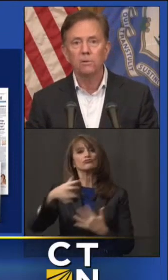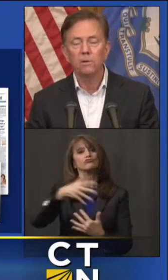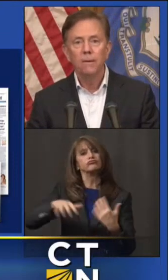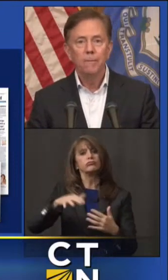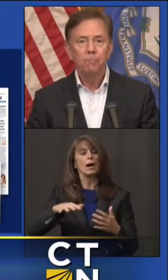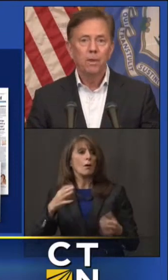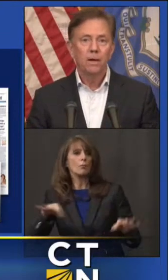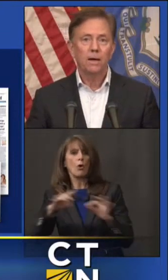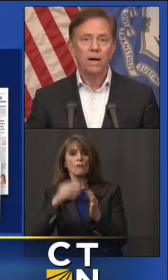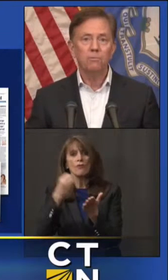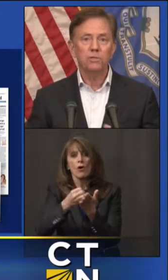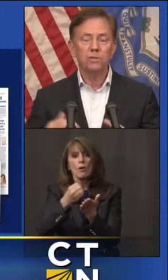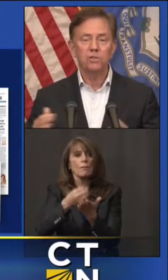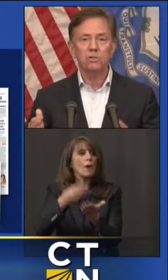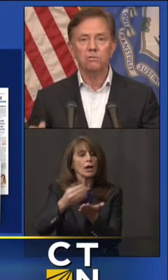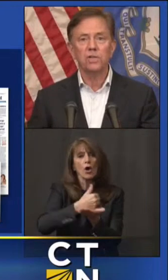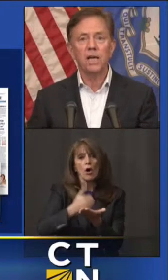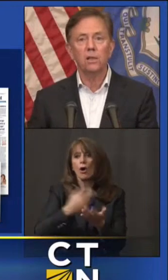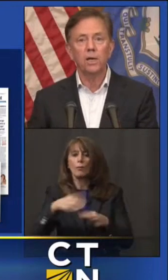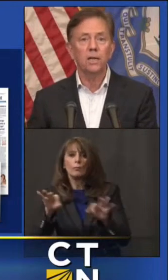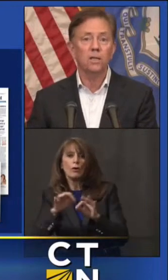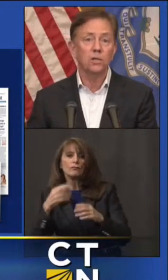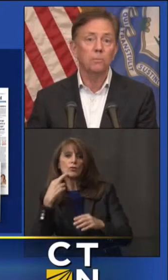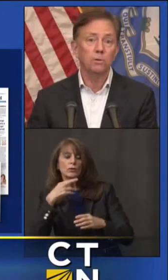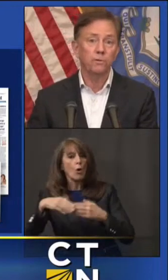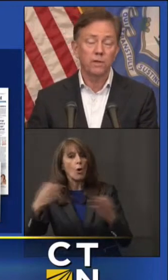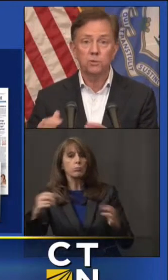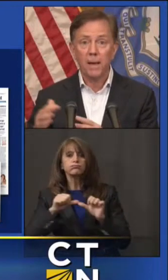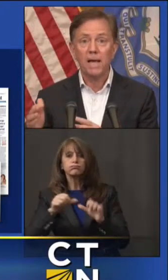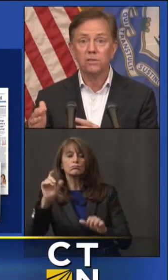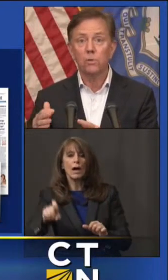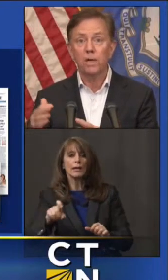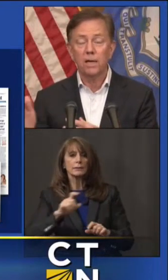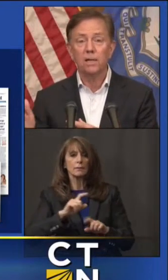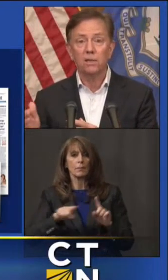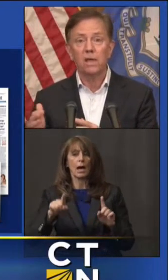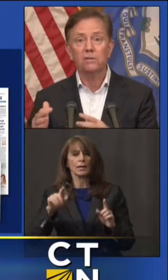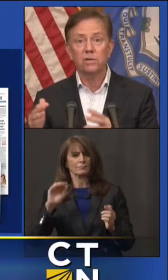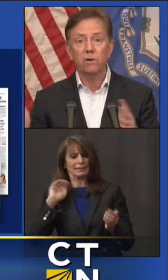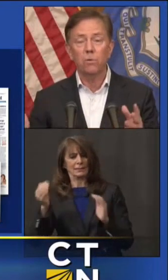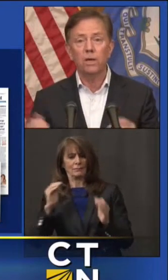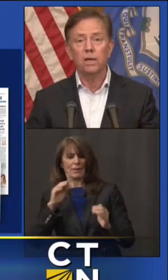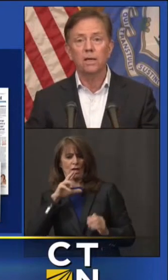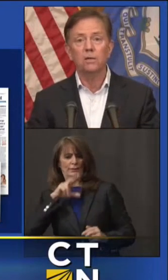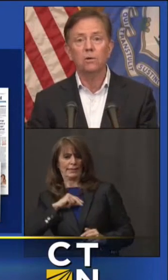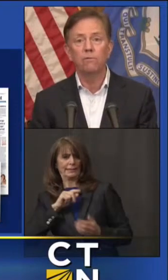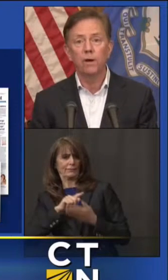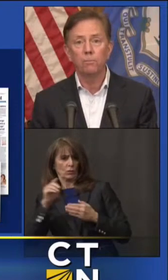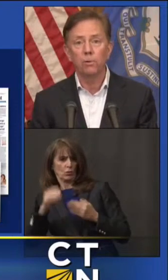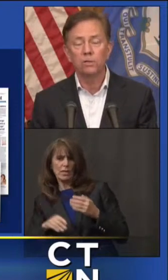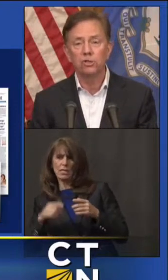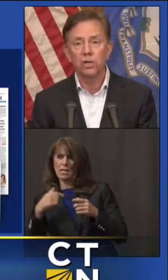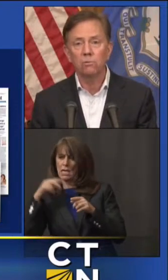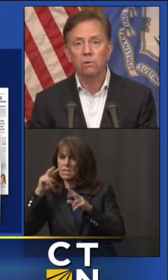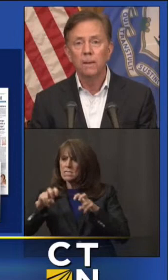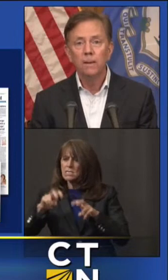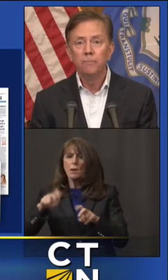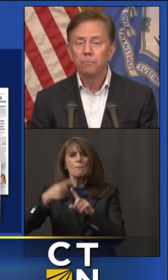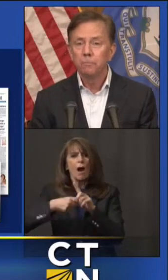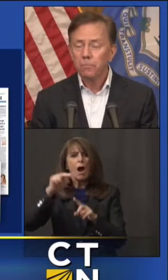health. I would just say, looking at the numbers for this past weekend, the Thanksgiving weekend, and November in